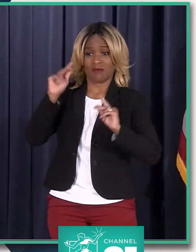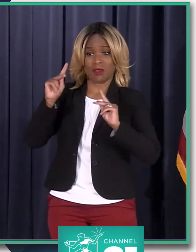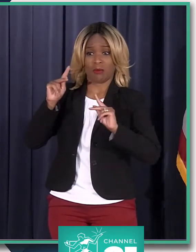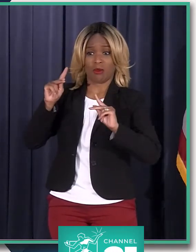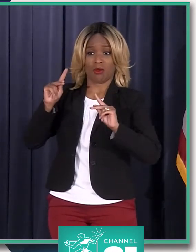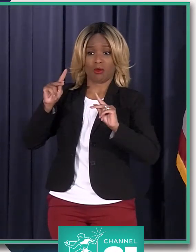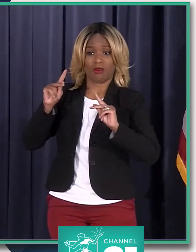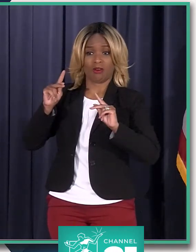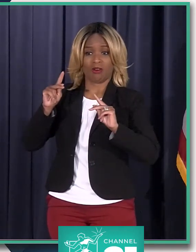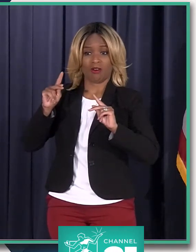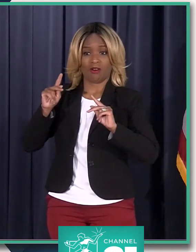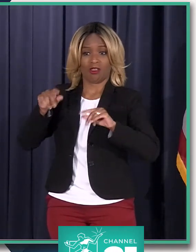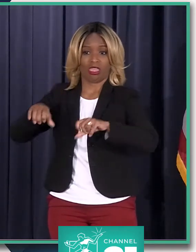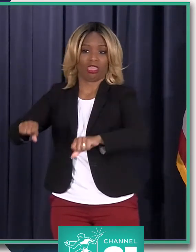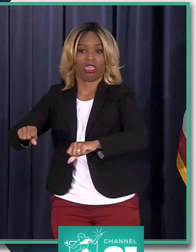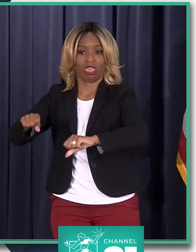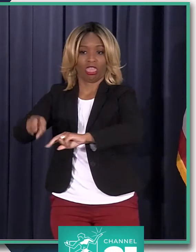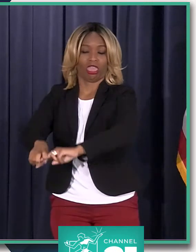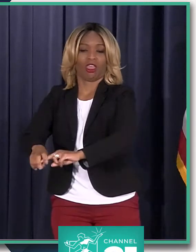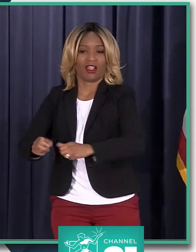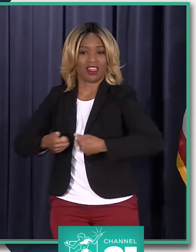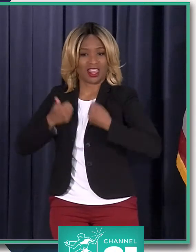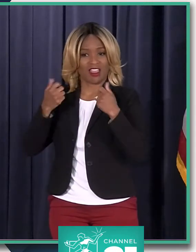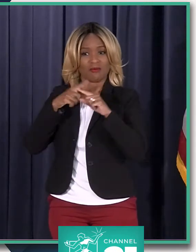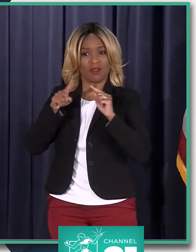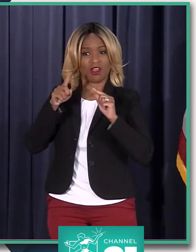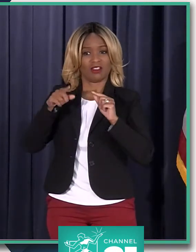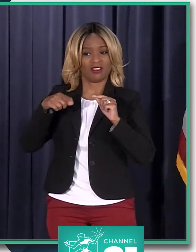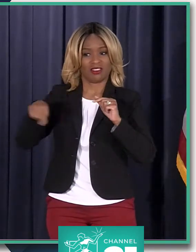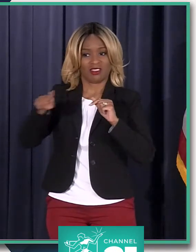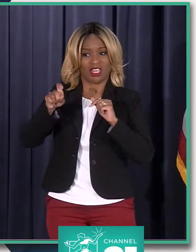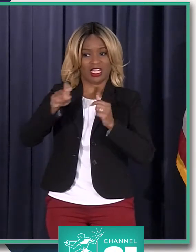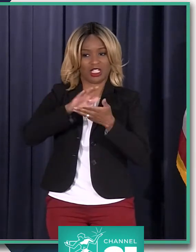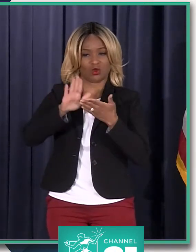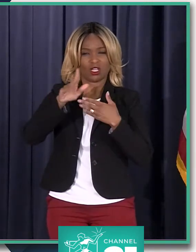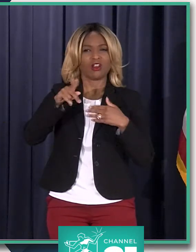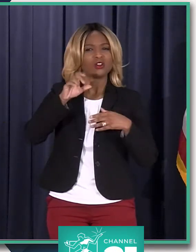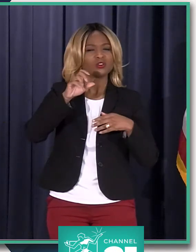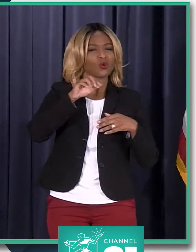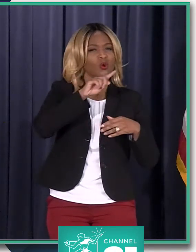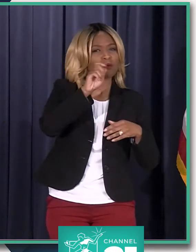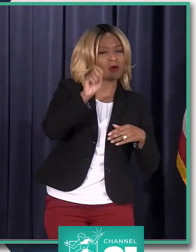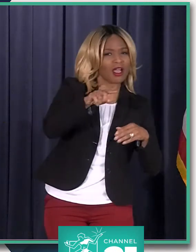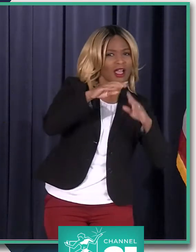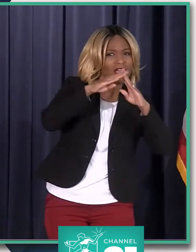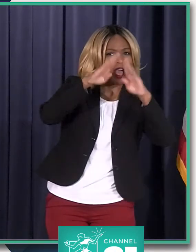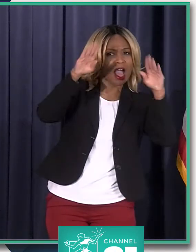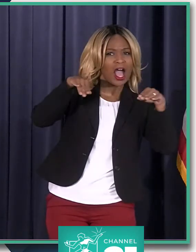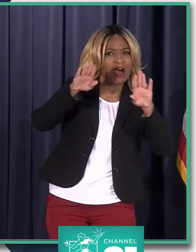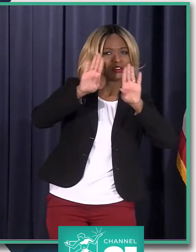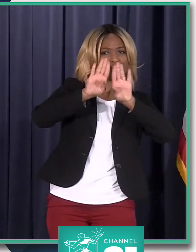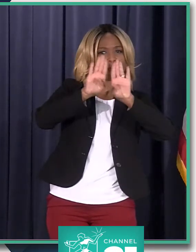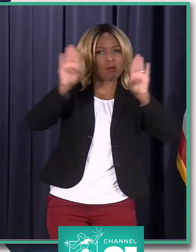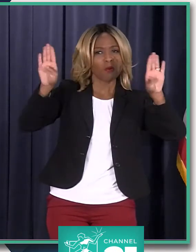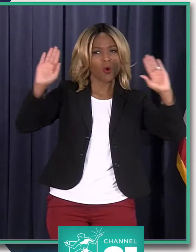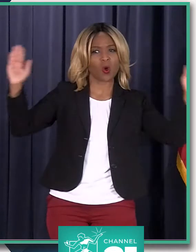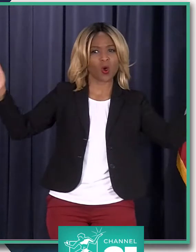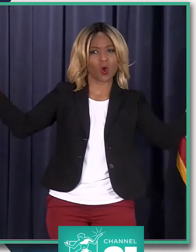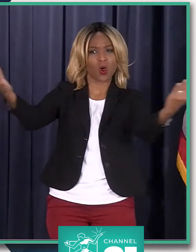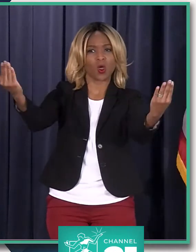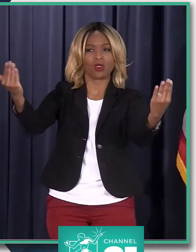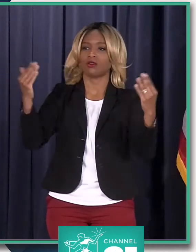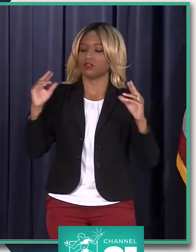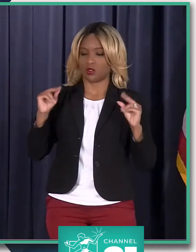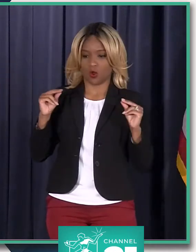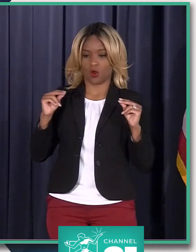up around the area. So let me ask you this. Is this house boarded up? No, it's not. Okay, so let's get